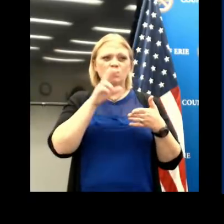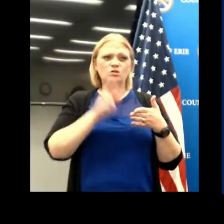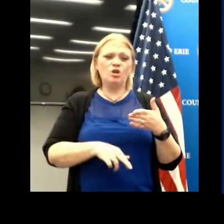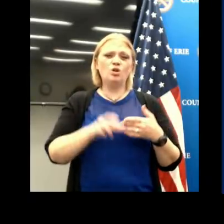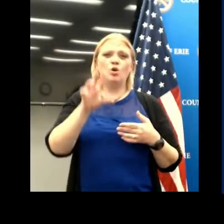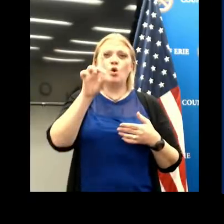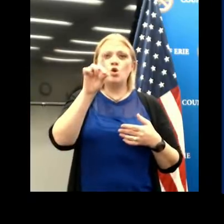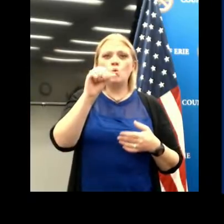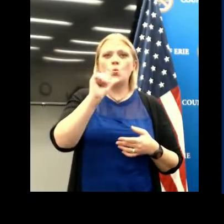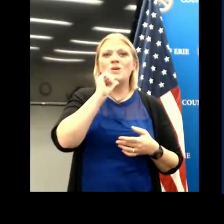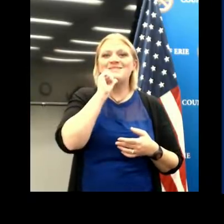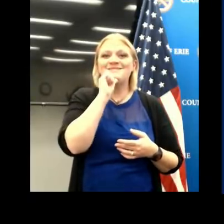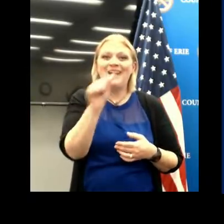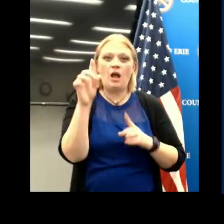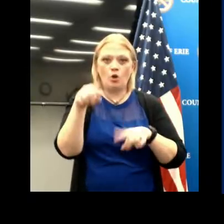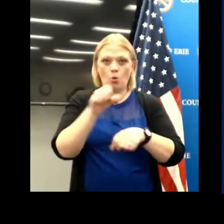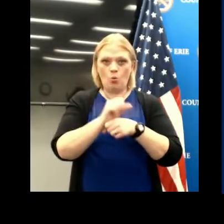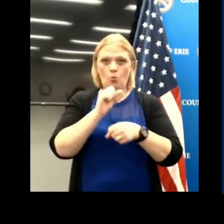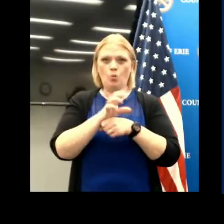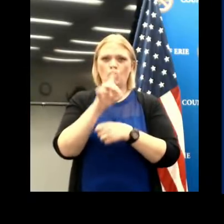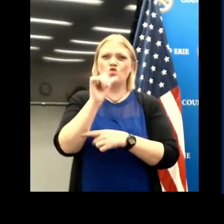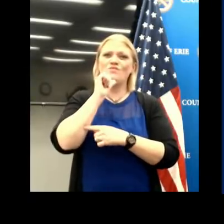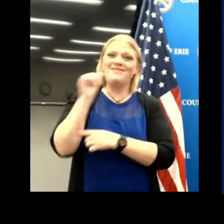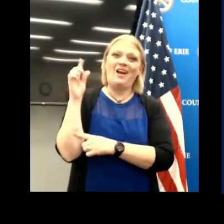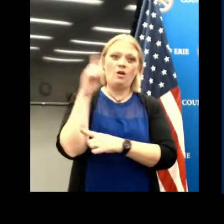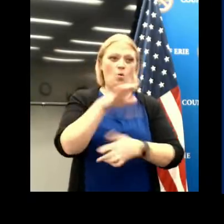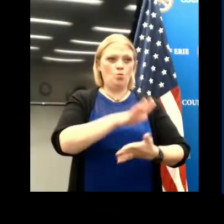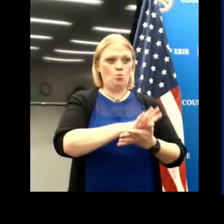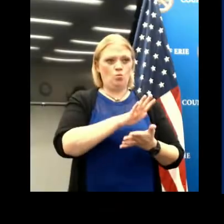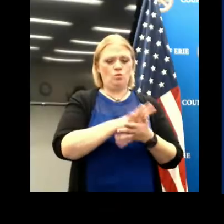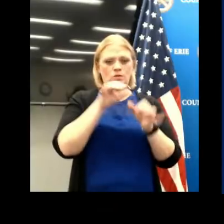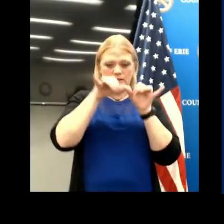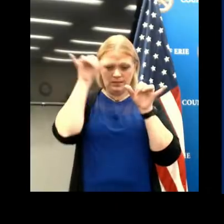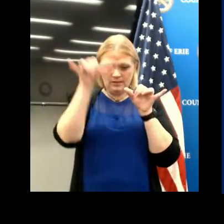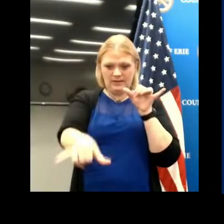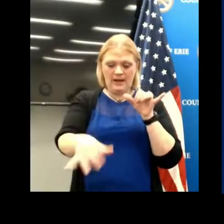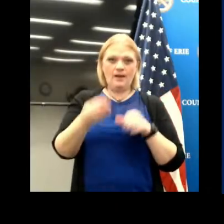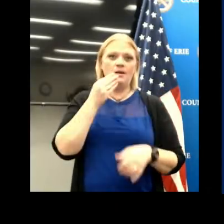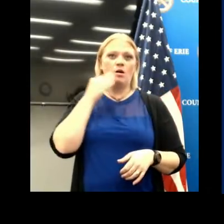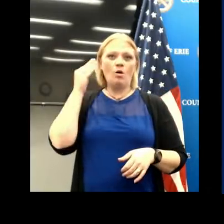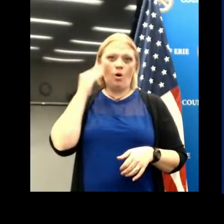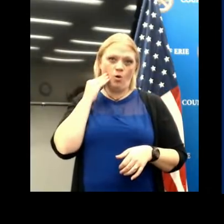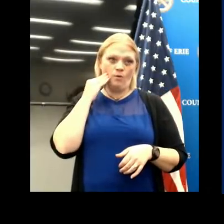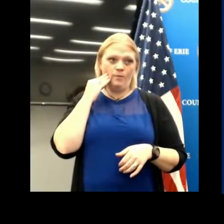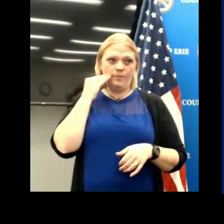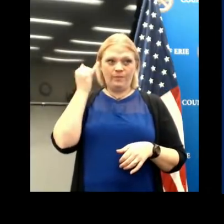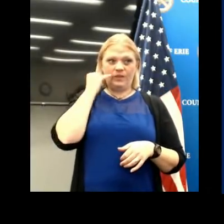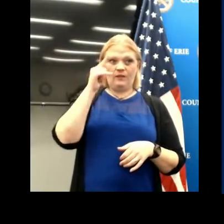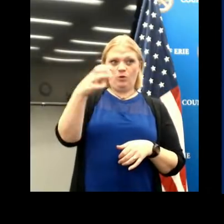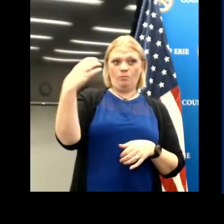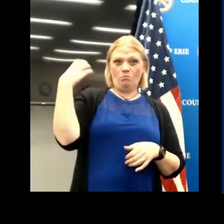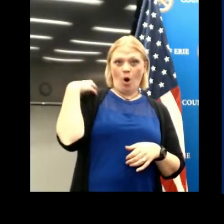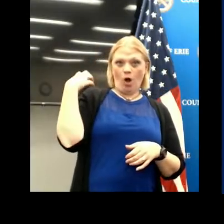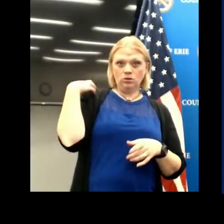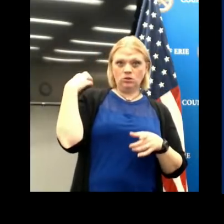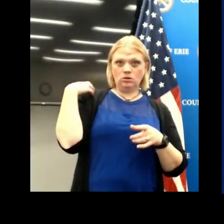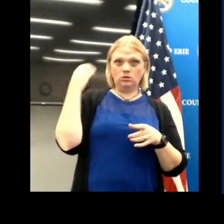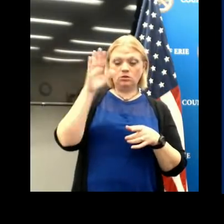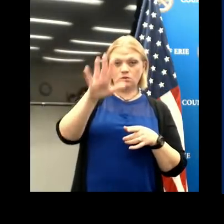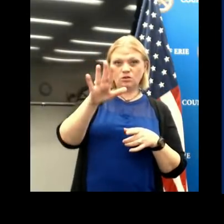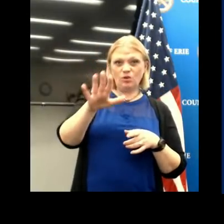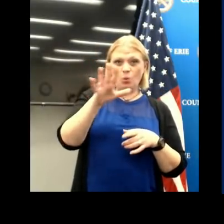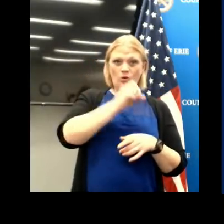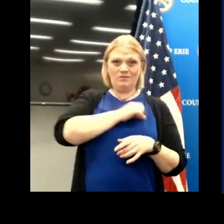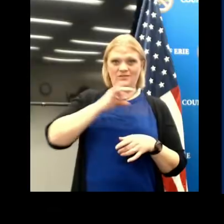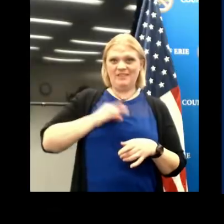do not go to work, do not go to school, just stay at home. And if you're an employer and one of your employees says,